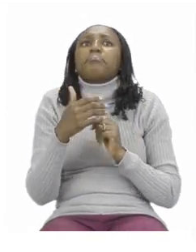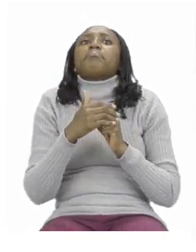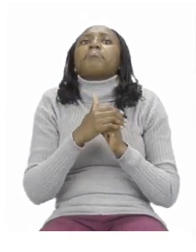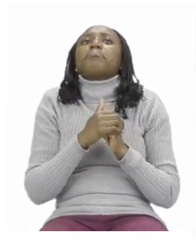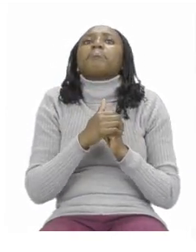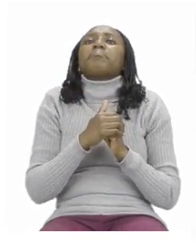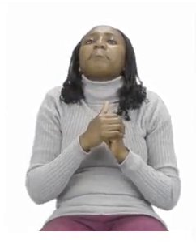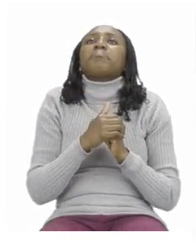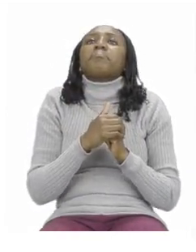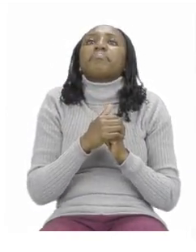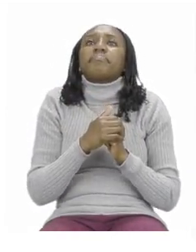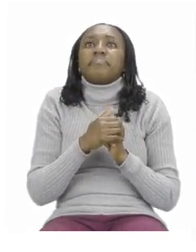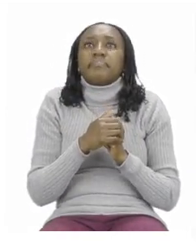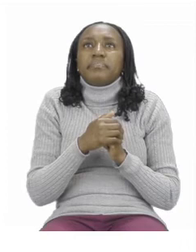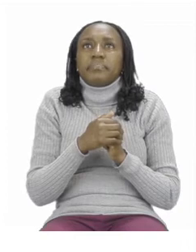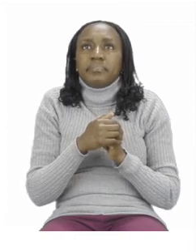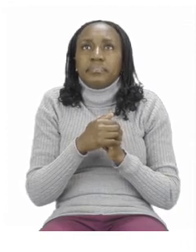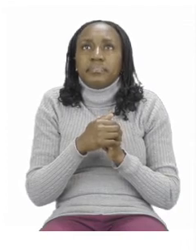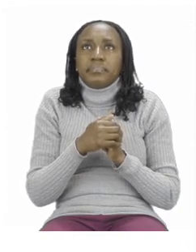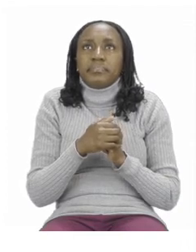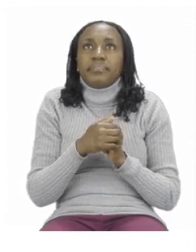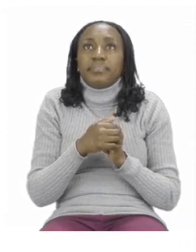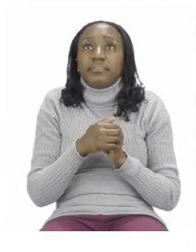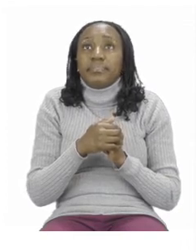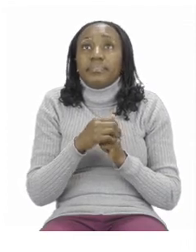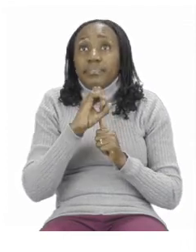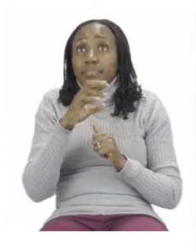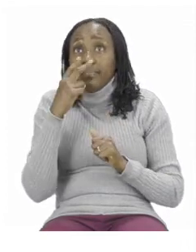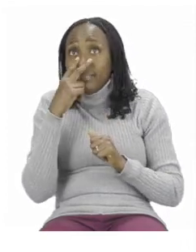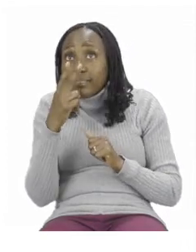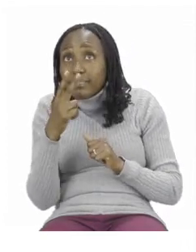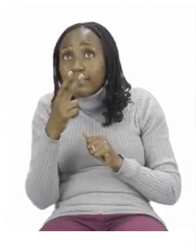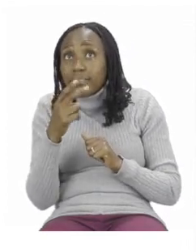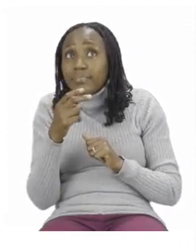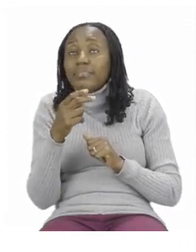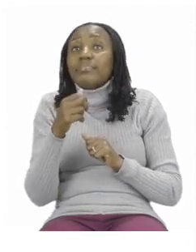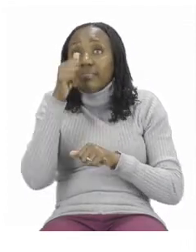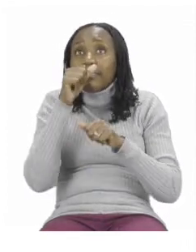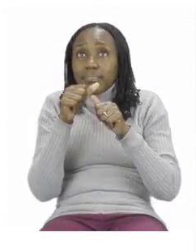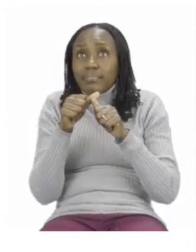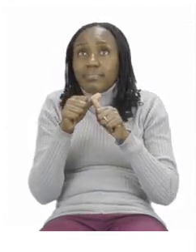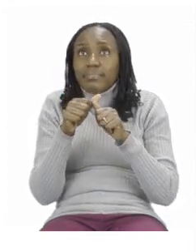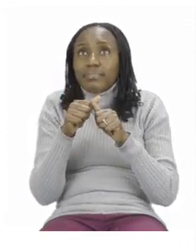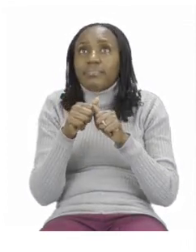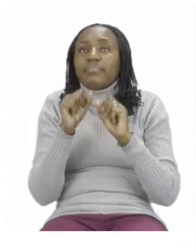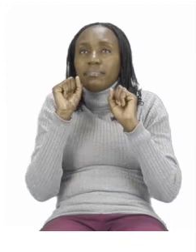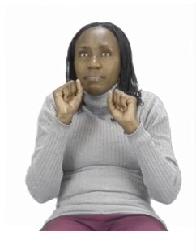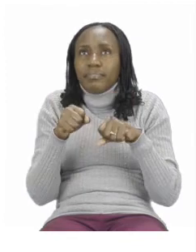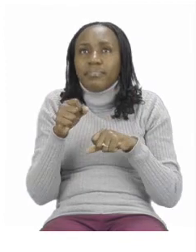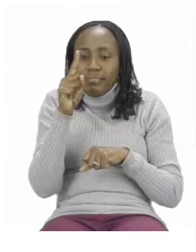use water correctly. And if you find more pictures, remember, you have